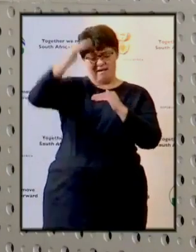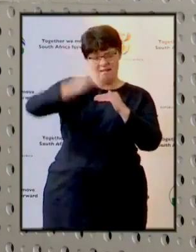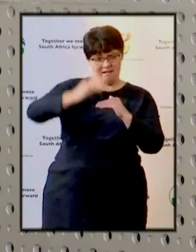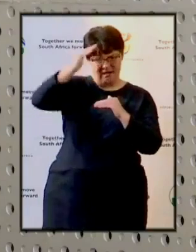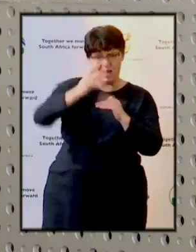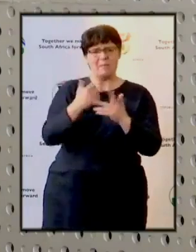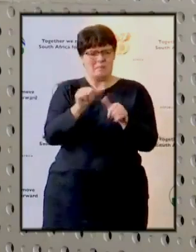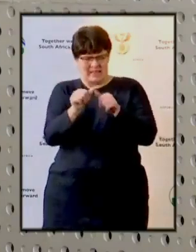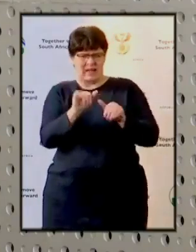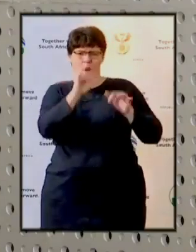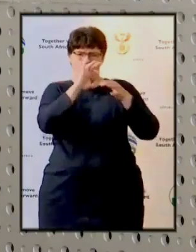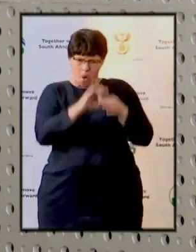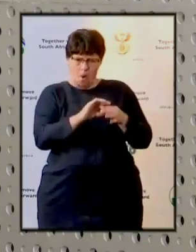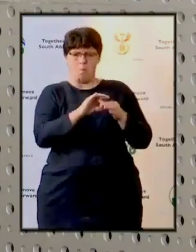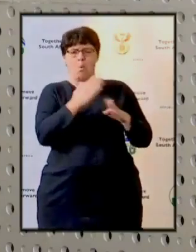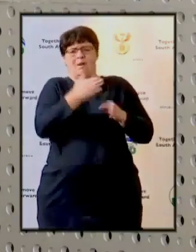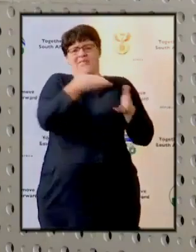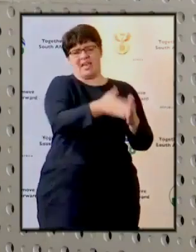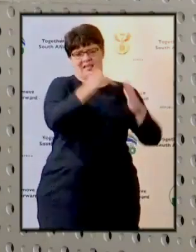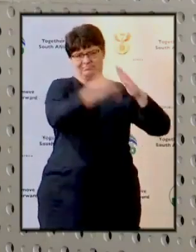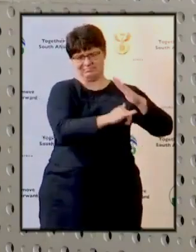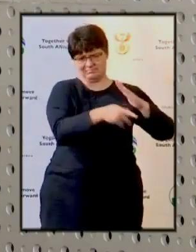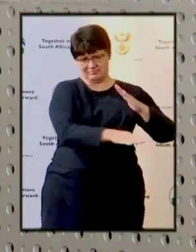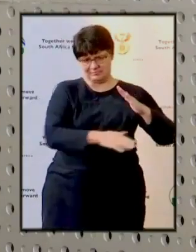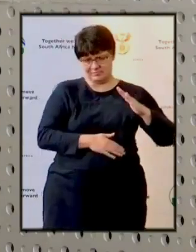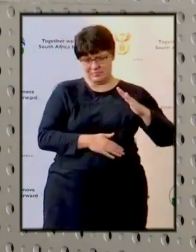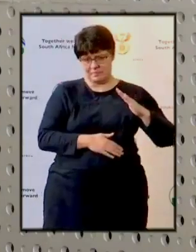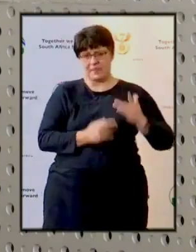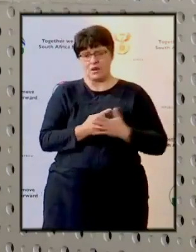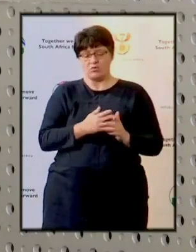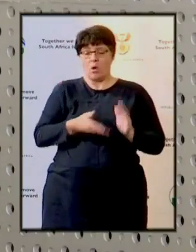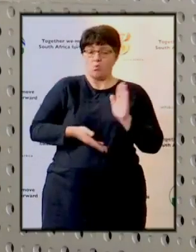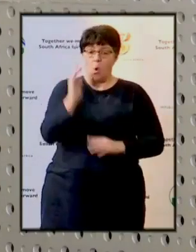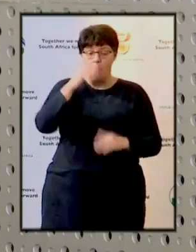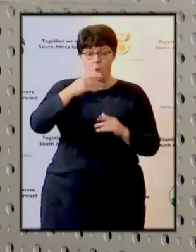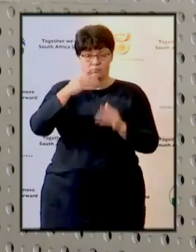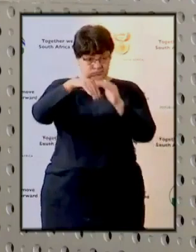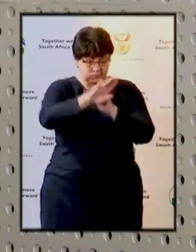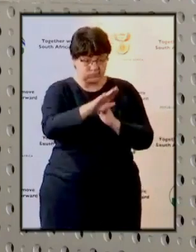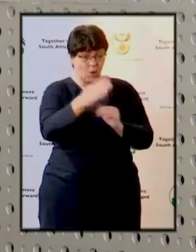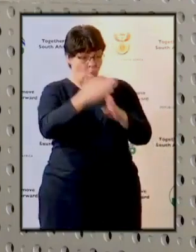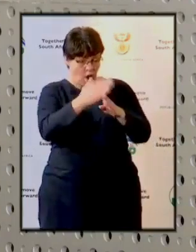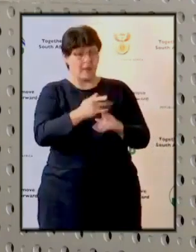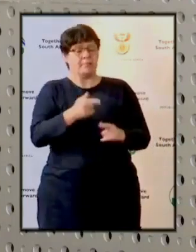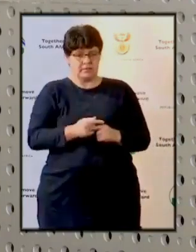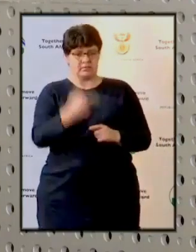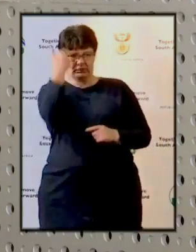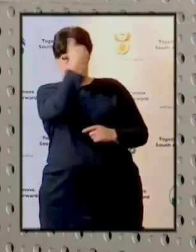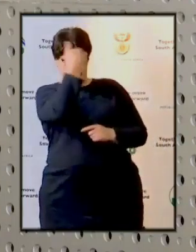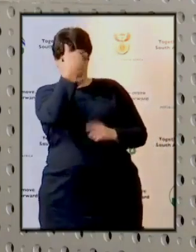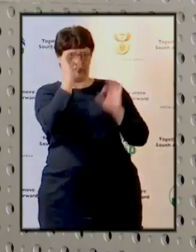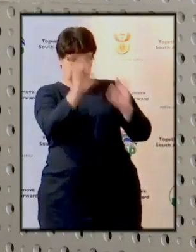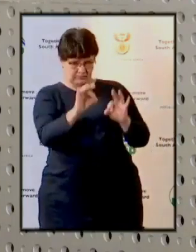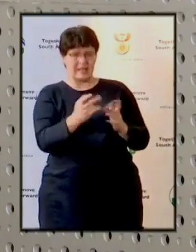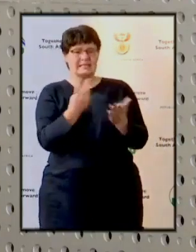health protocols to screen workers when they come to work and when they leave, and to provide sanitizers in public areas